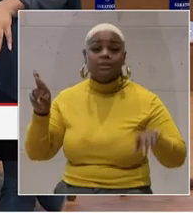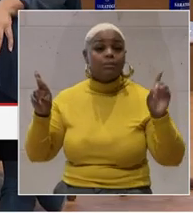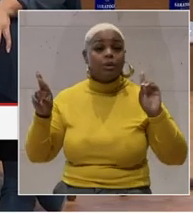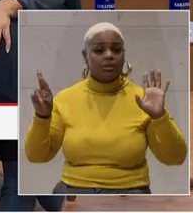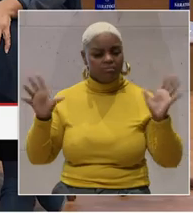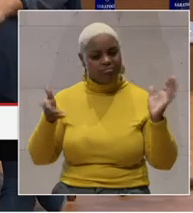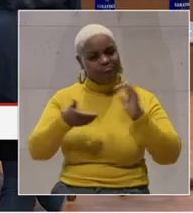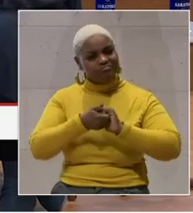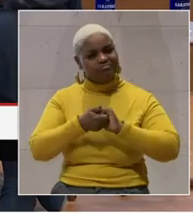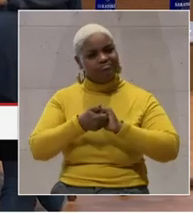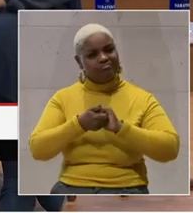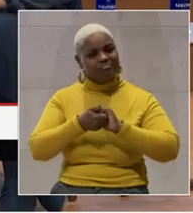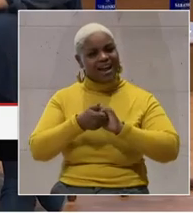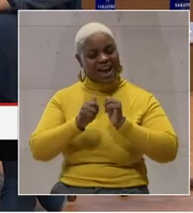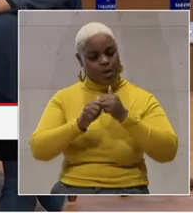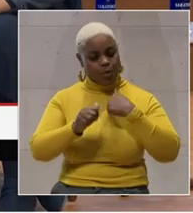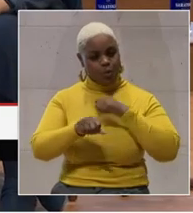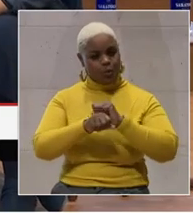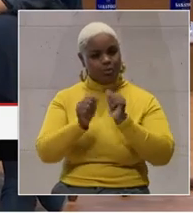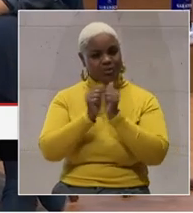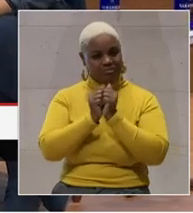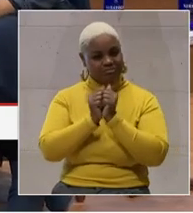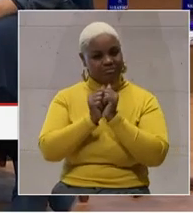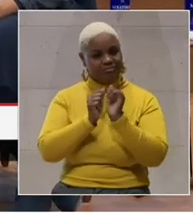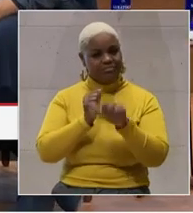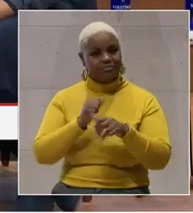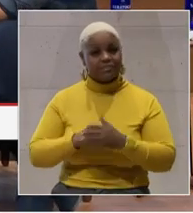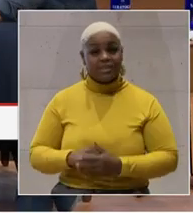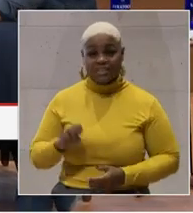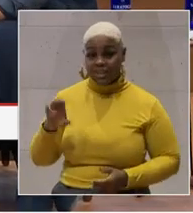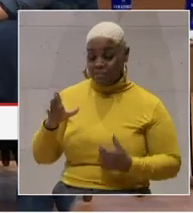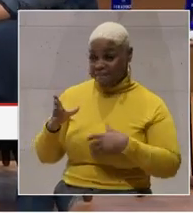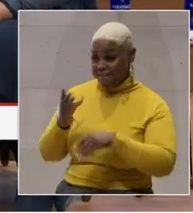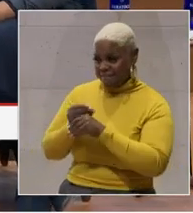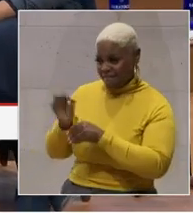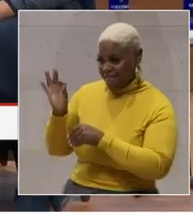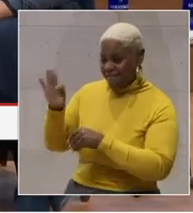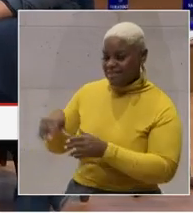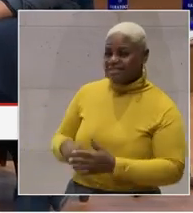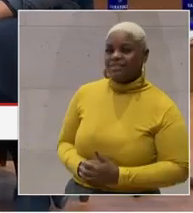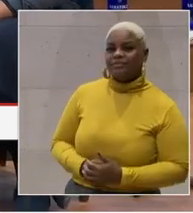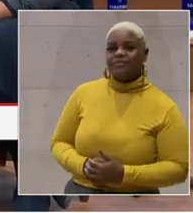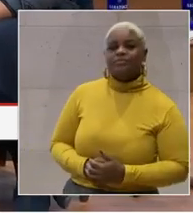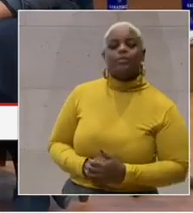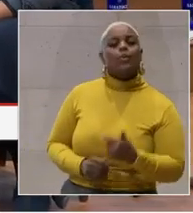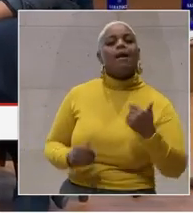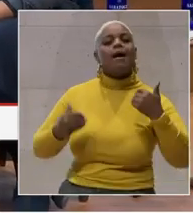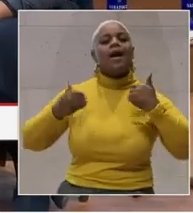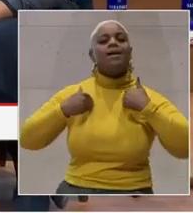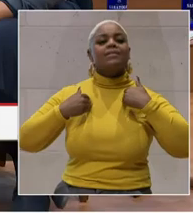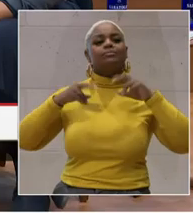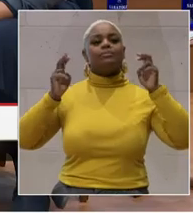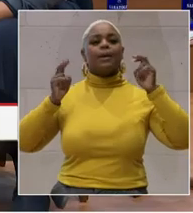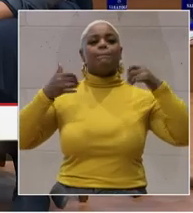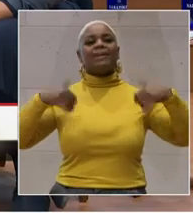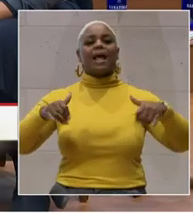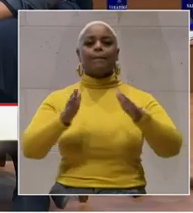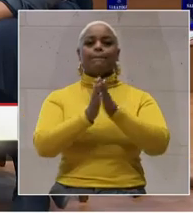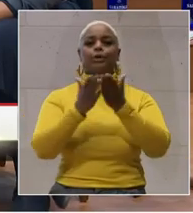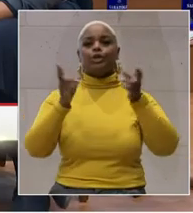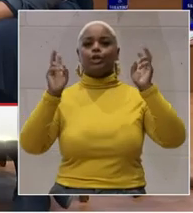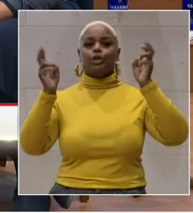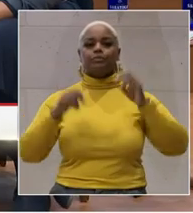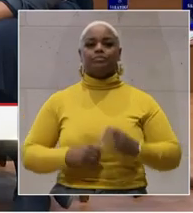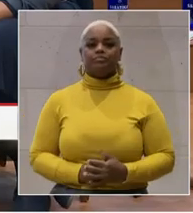and this is how you can help us. Can I add one thing? Yeah. So there is a playbook for what needs to happen next. I mean, for those of